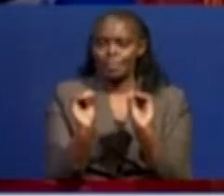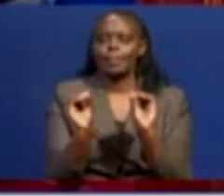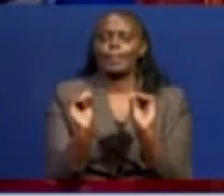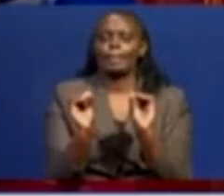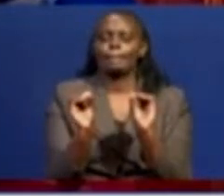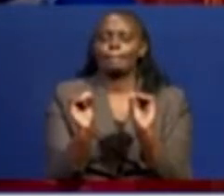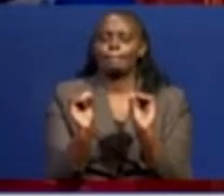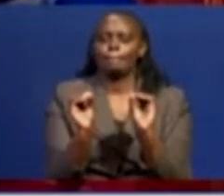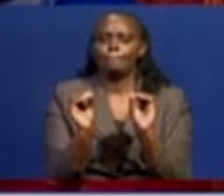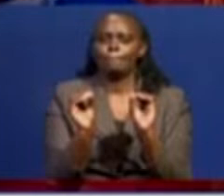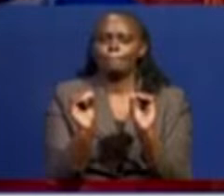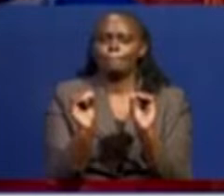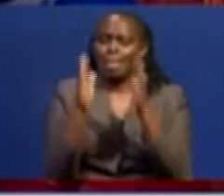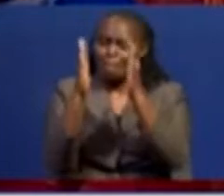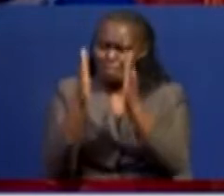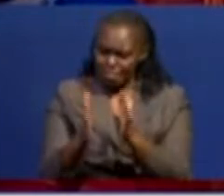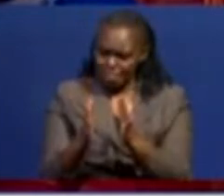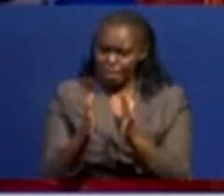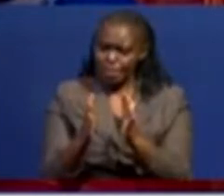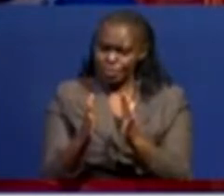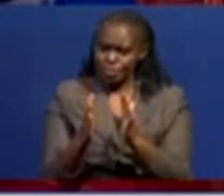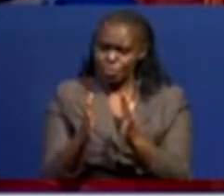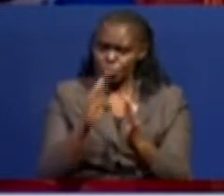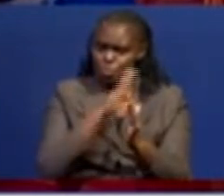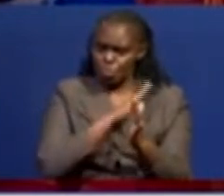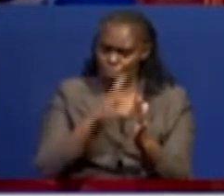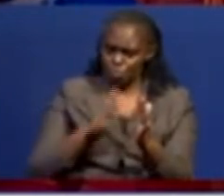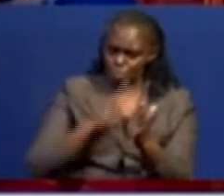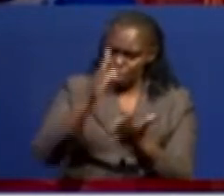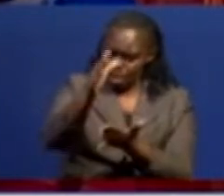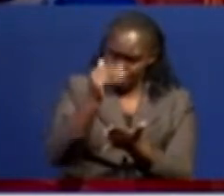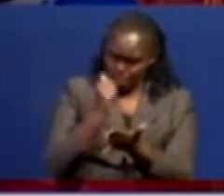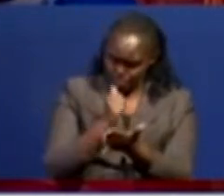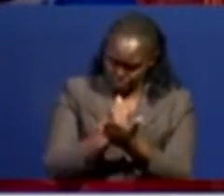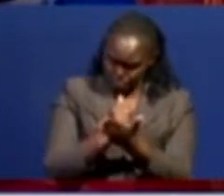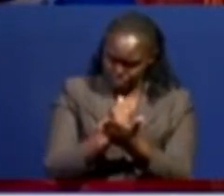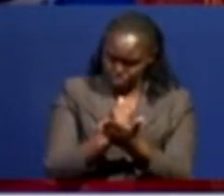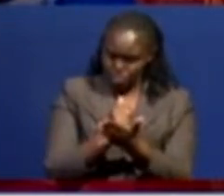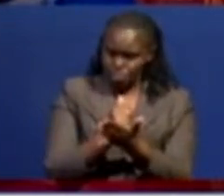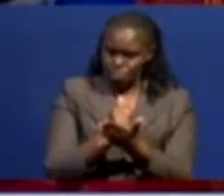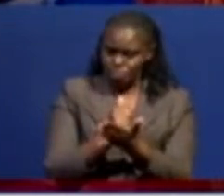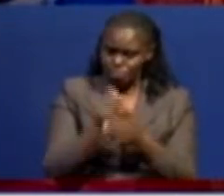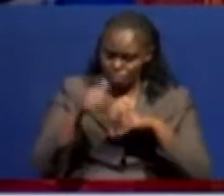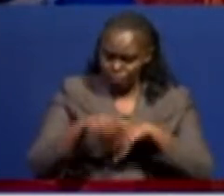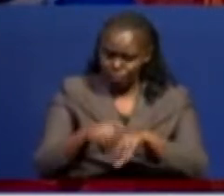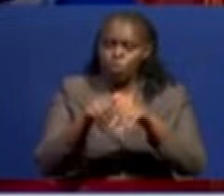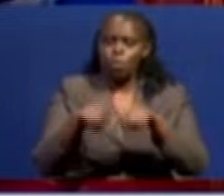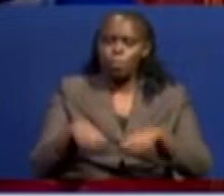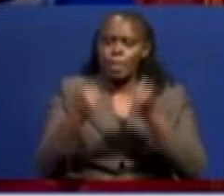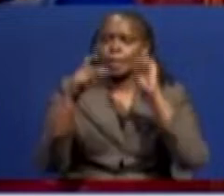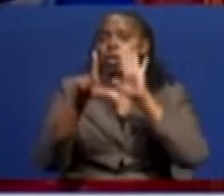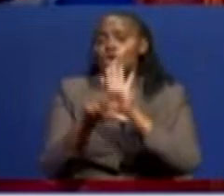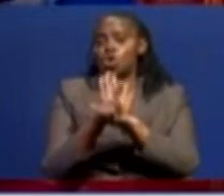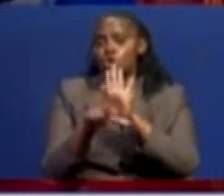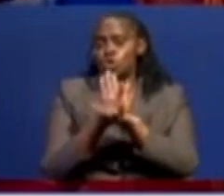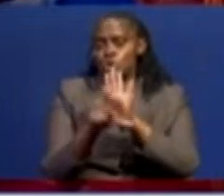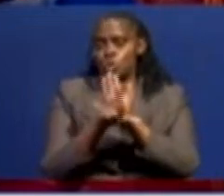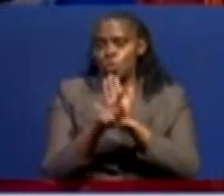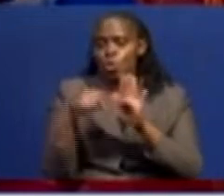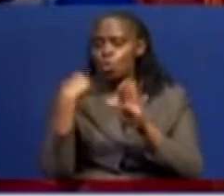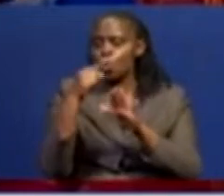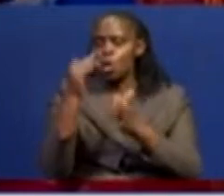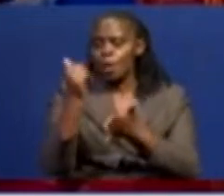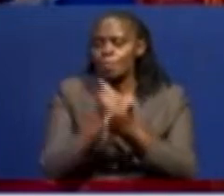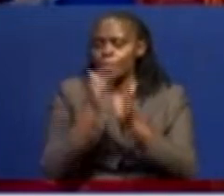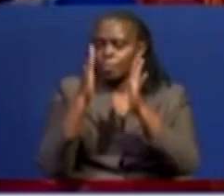correct? Yes. Is there any person of any of this board who has been appointed unlawfully? And if yes, who